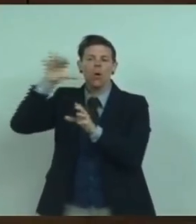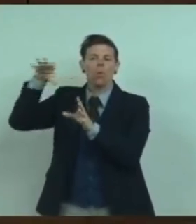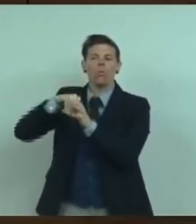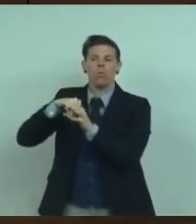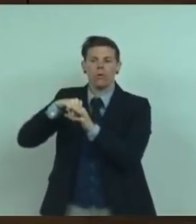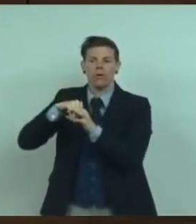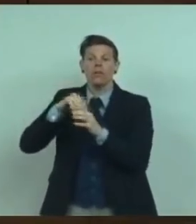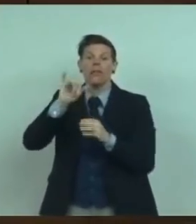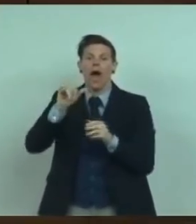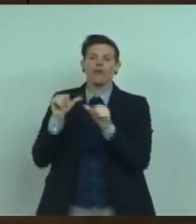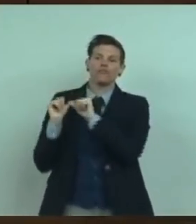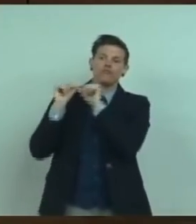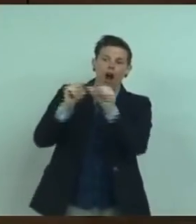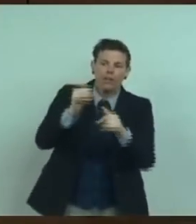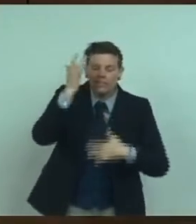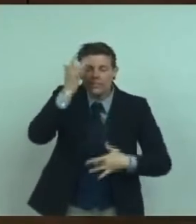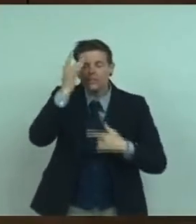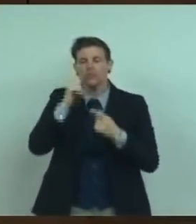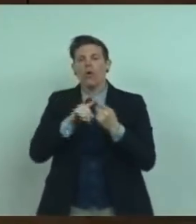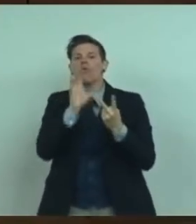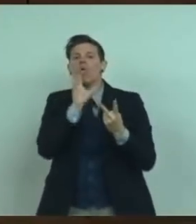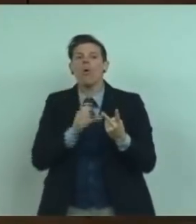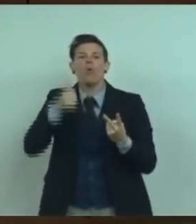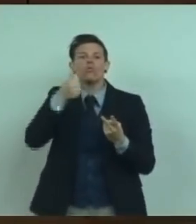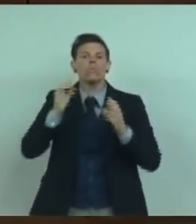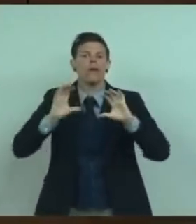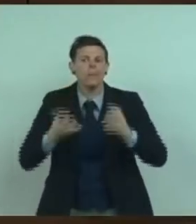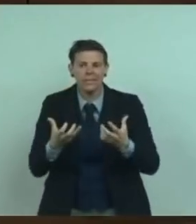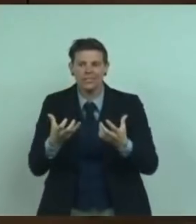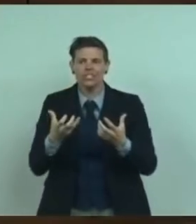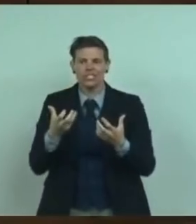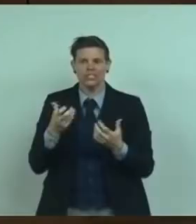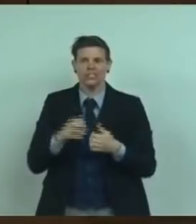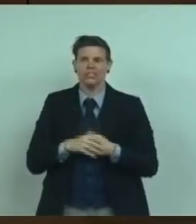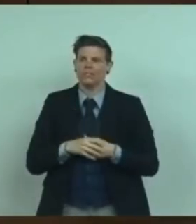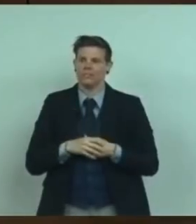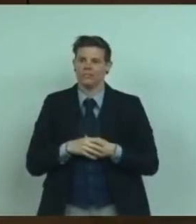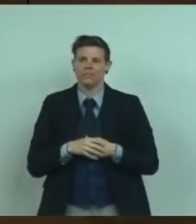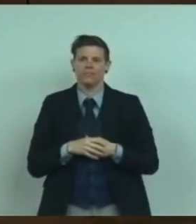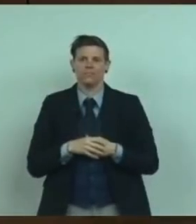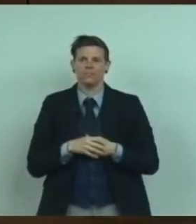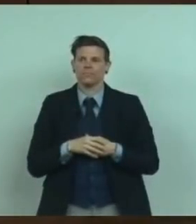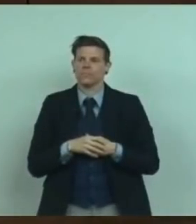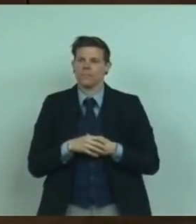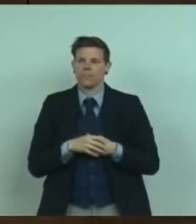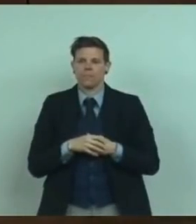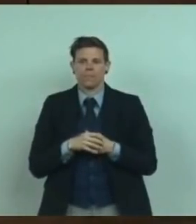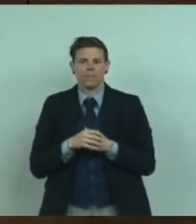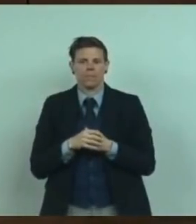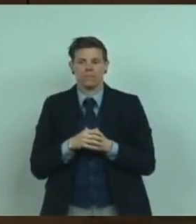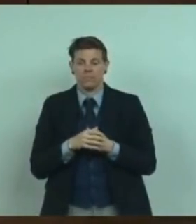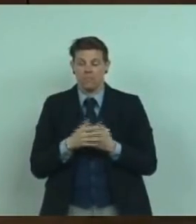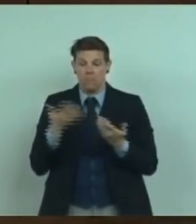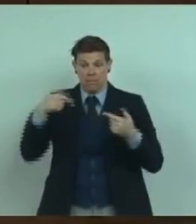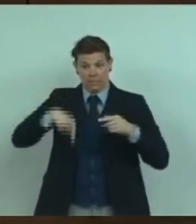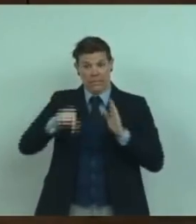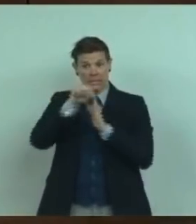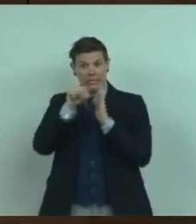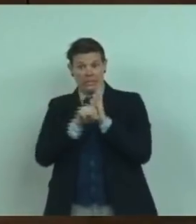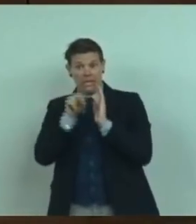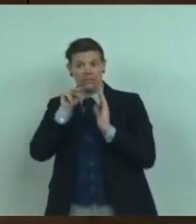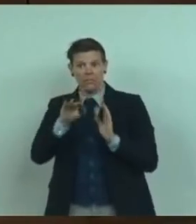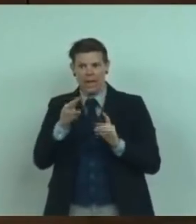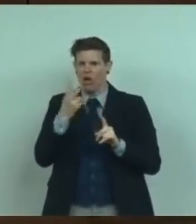skew what it looks like could happen in the state, which means that they may not pay as much attention, make us a high priority state, give